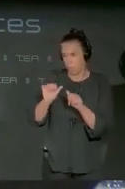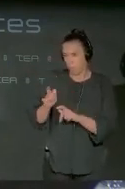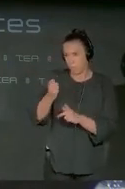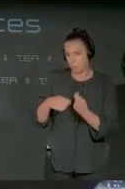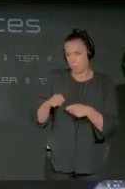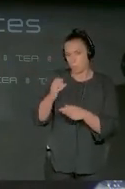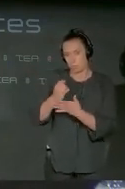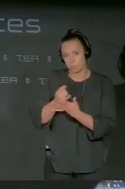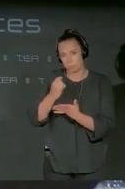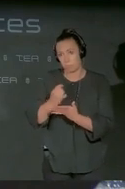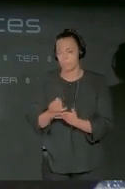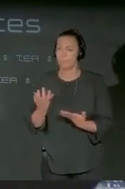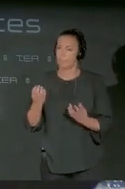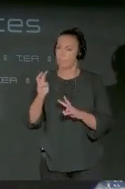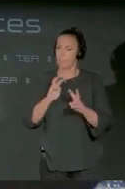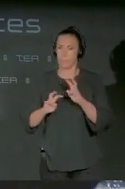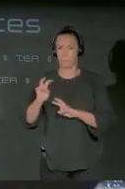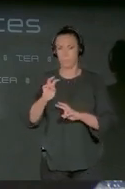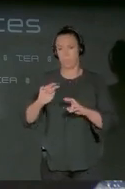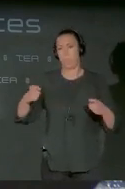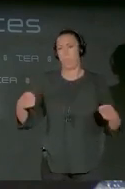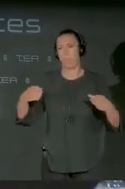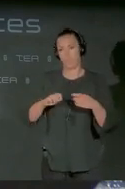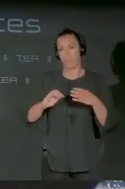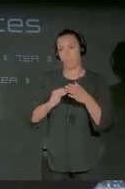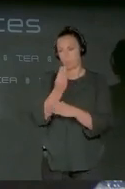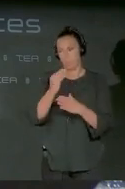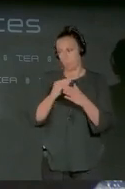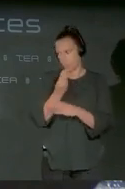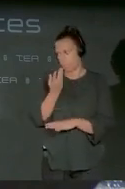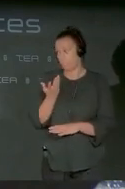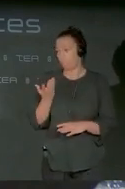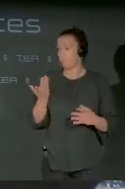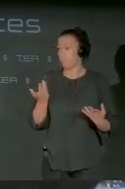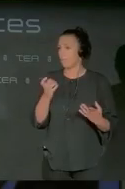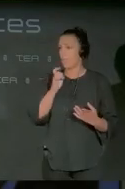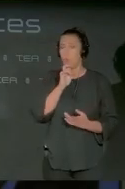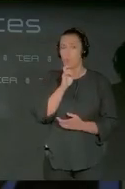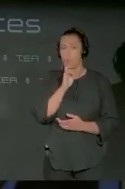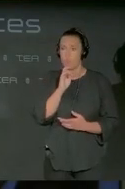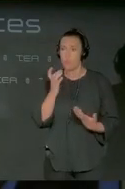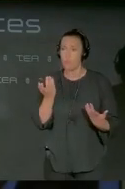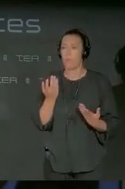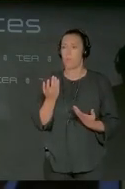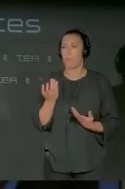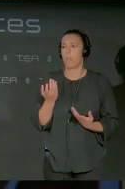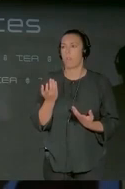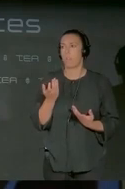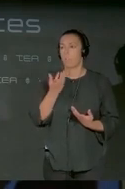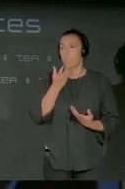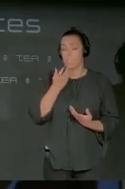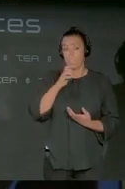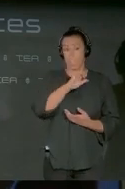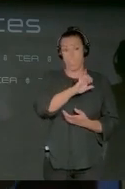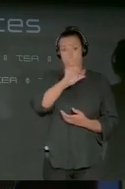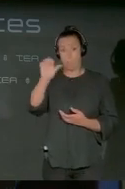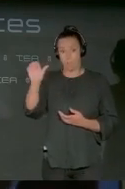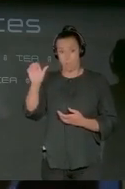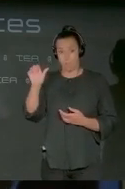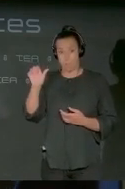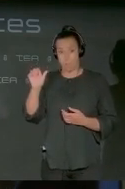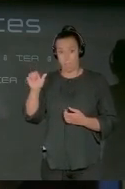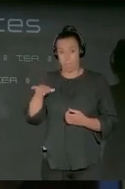by securing that Europe is the place where the future is built. Gracias, Daddy. Martin. Two